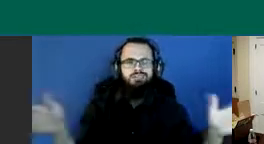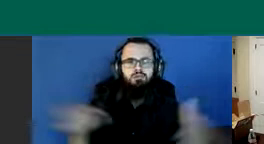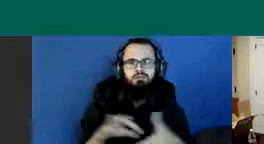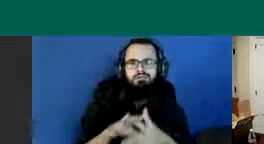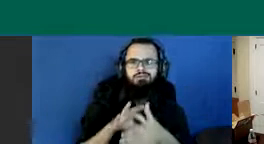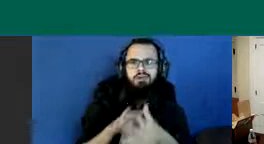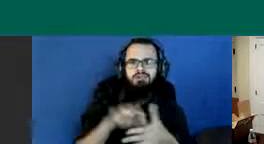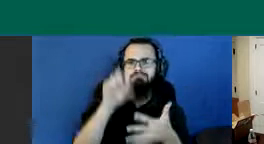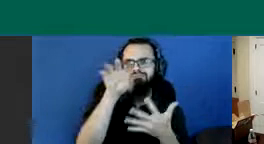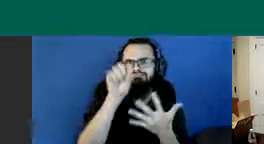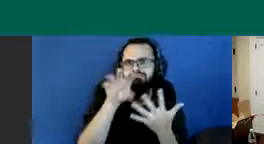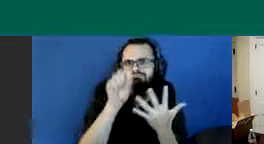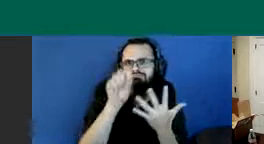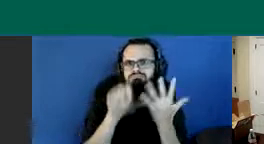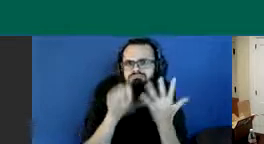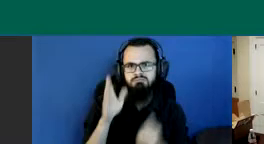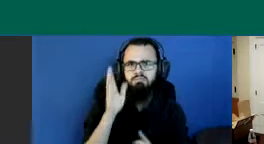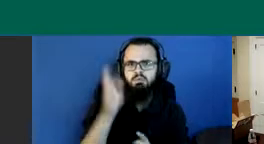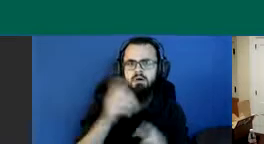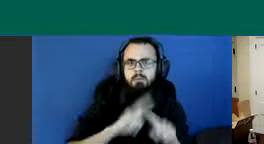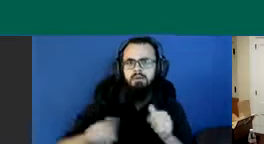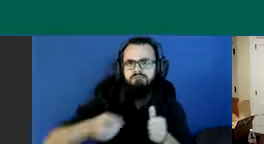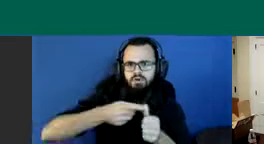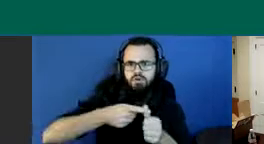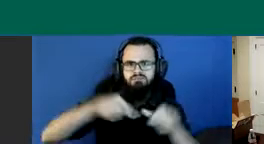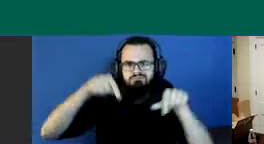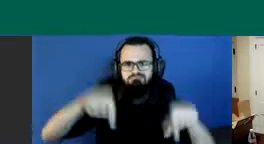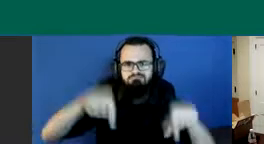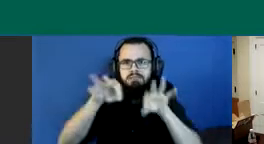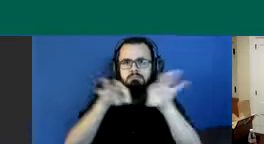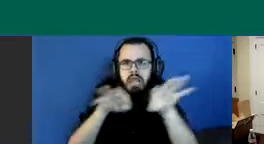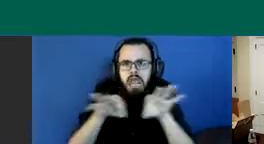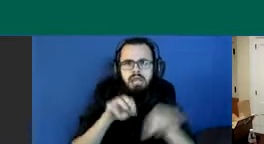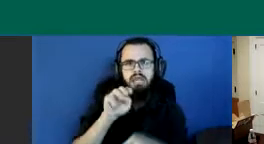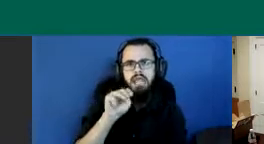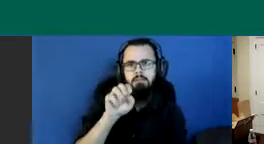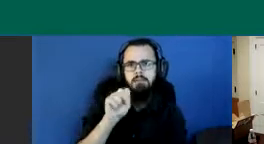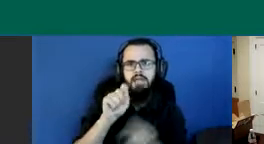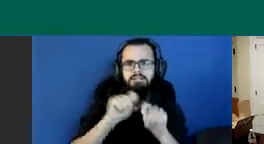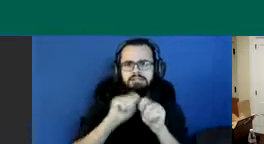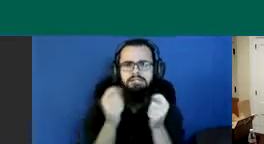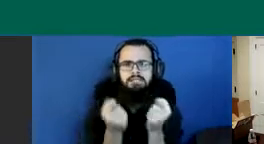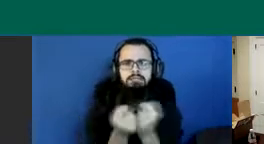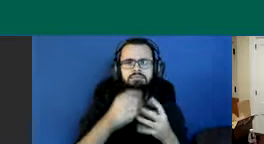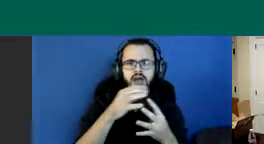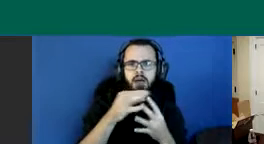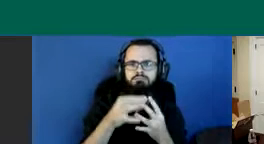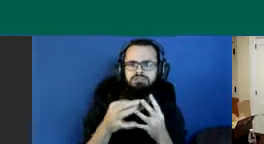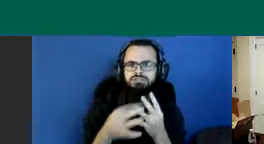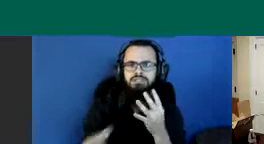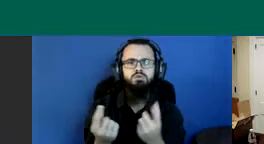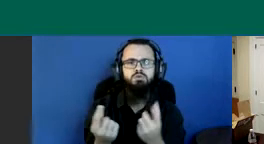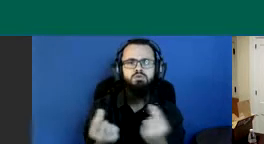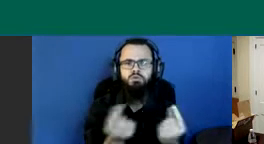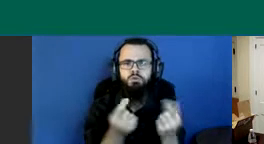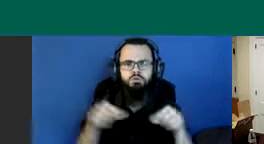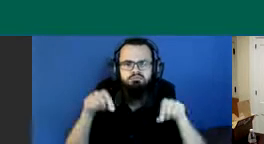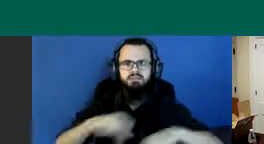take an opportunity to talk about some of the event logistics and the features of the platform that we're currently on.